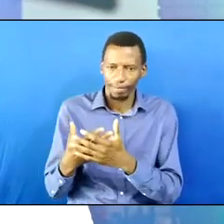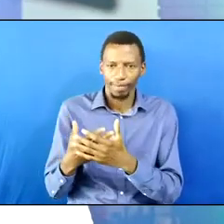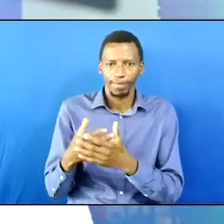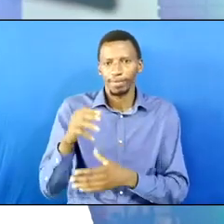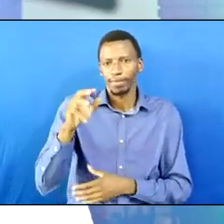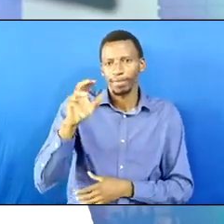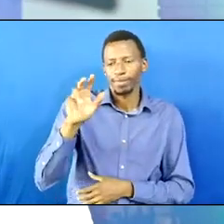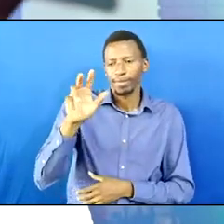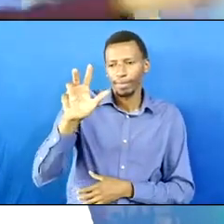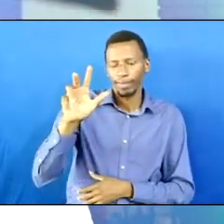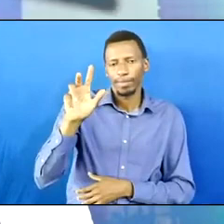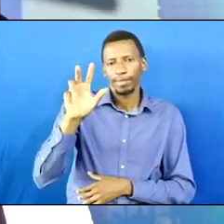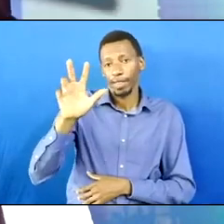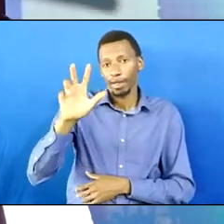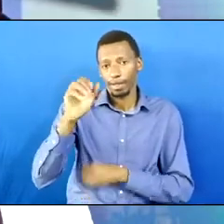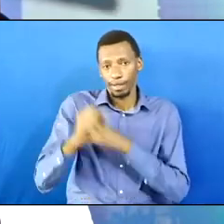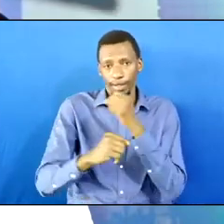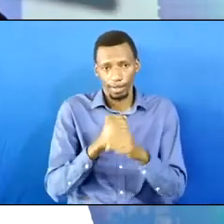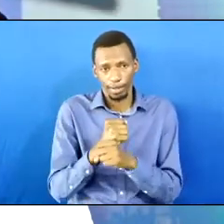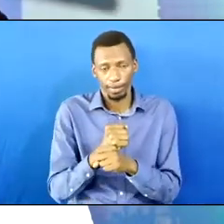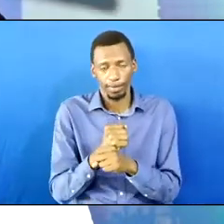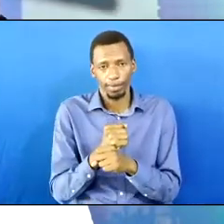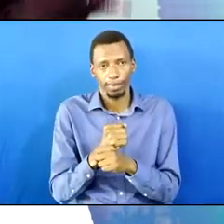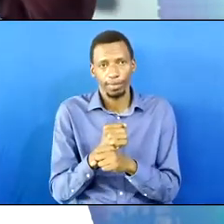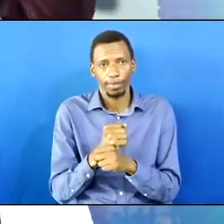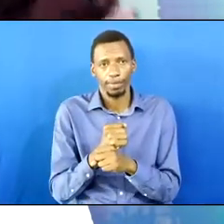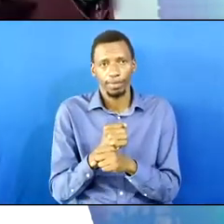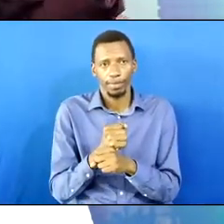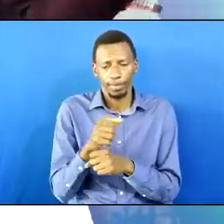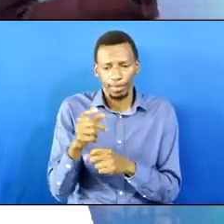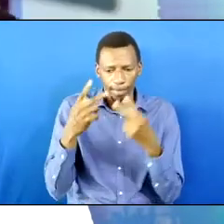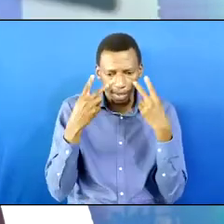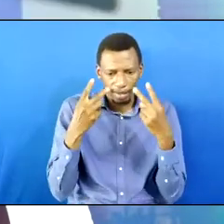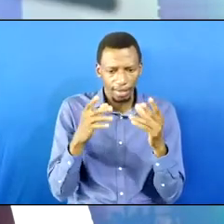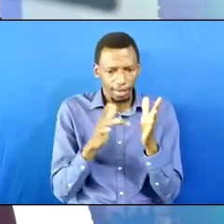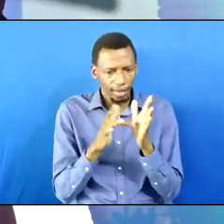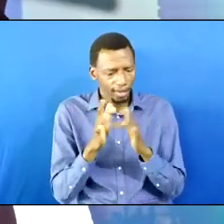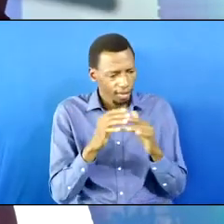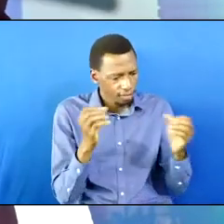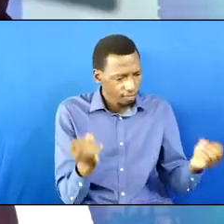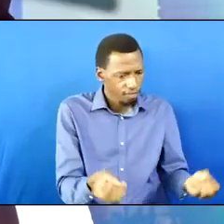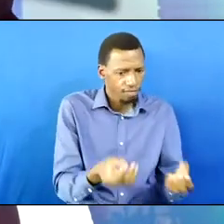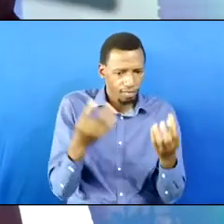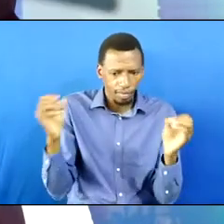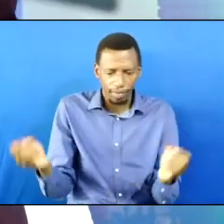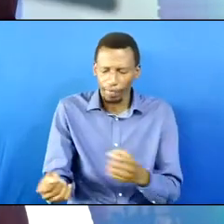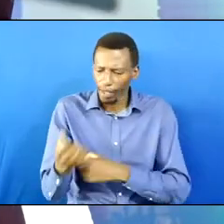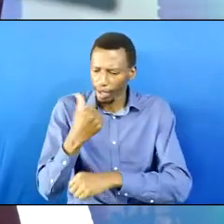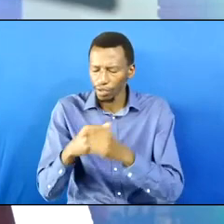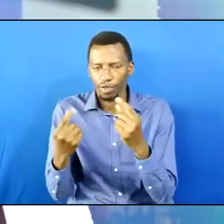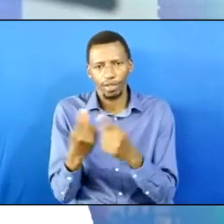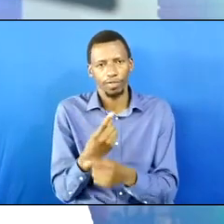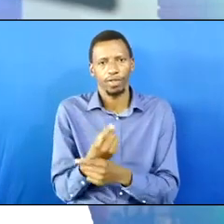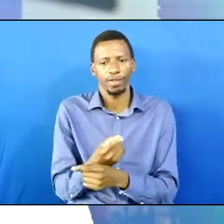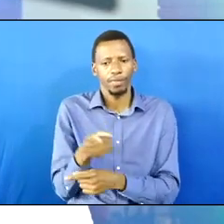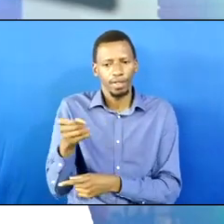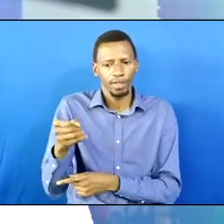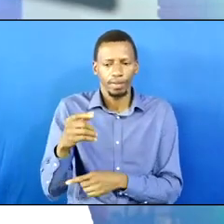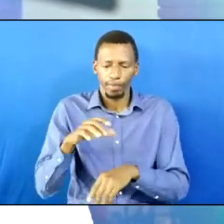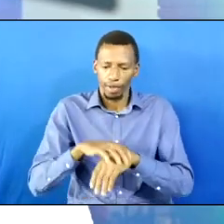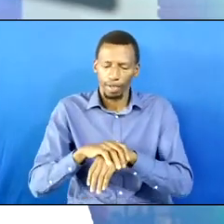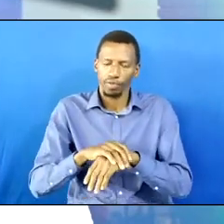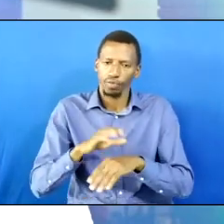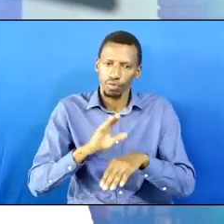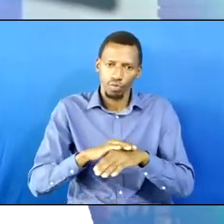privileges that other disciples have shared. He have seen Jesus working miracles. In fact, he was privileged